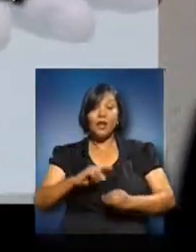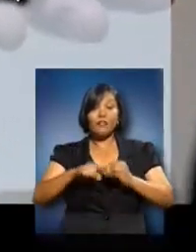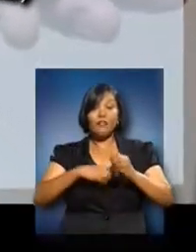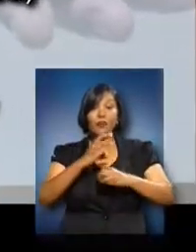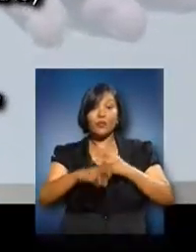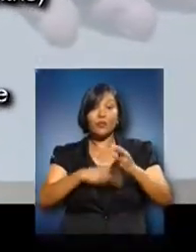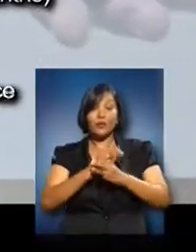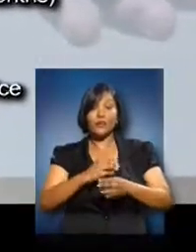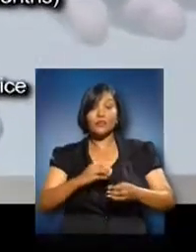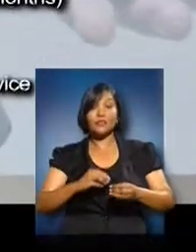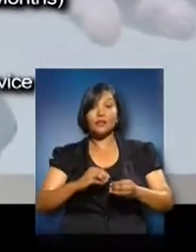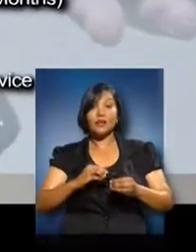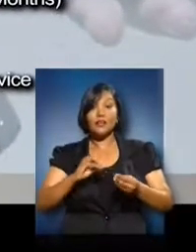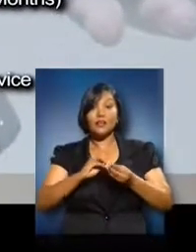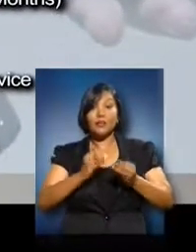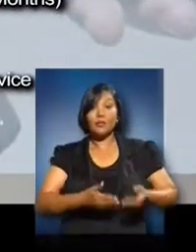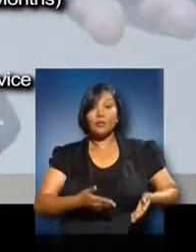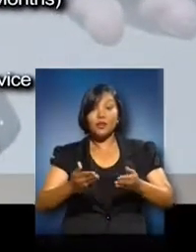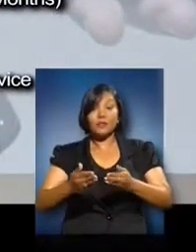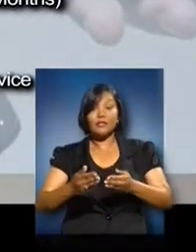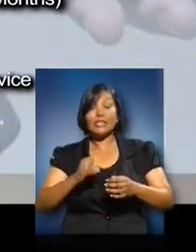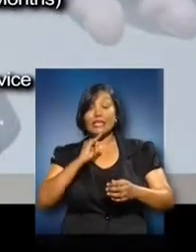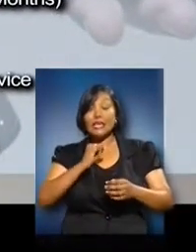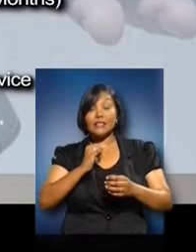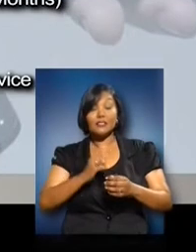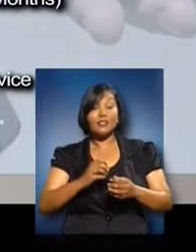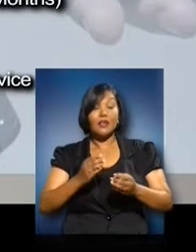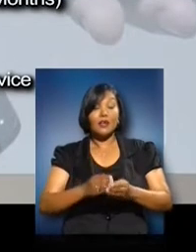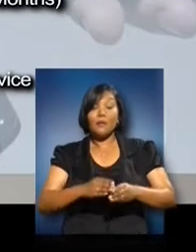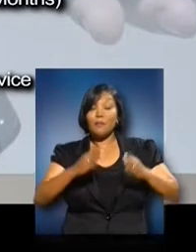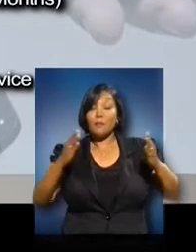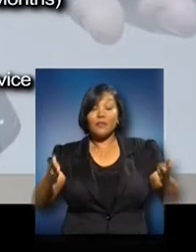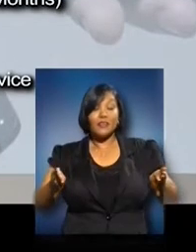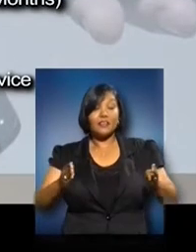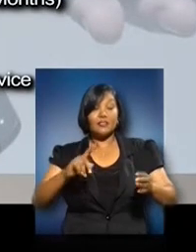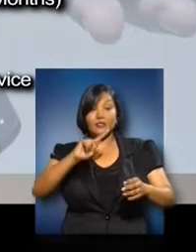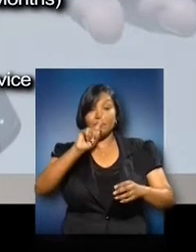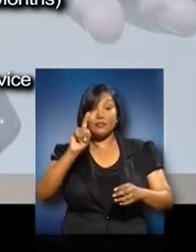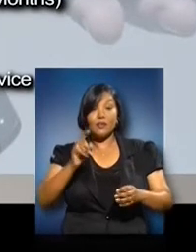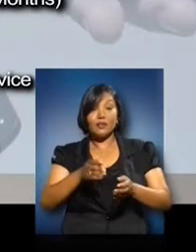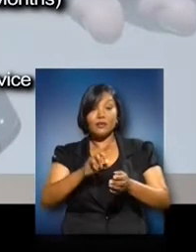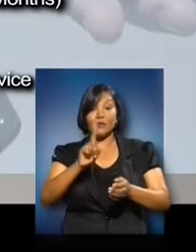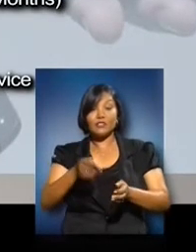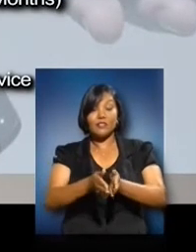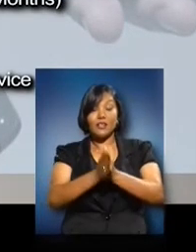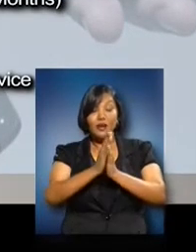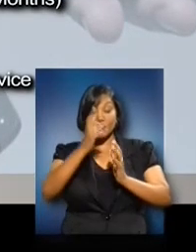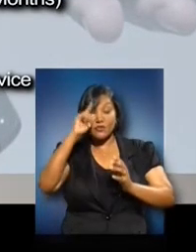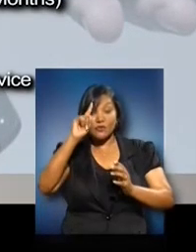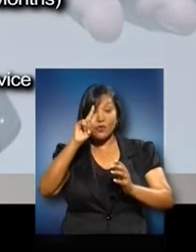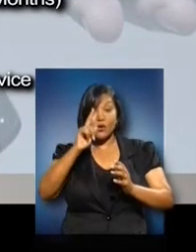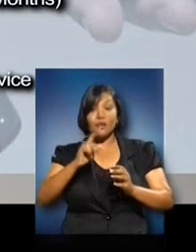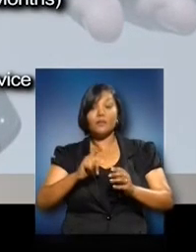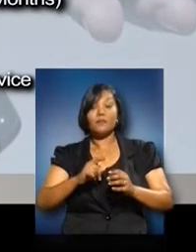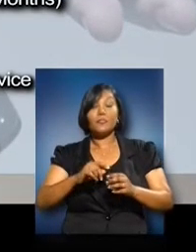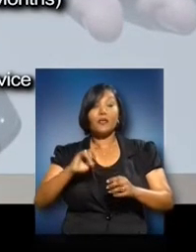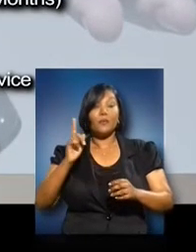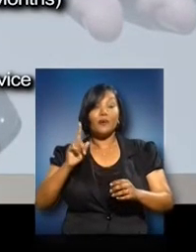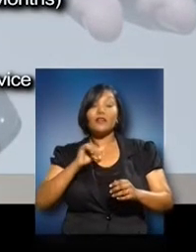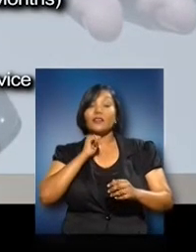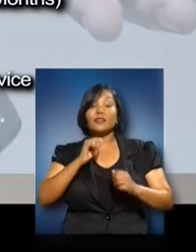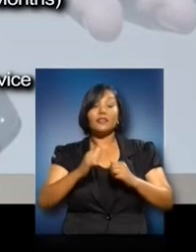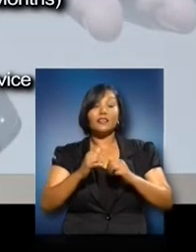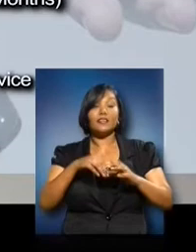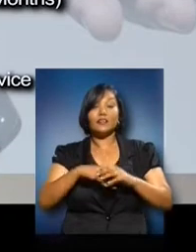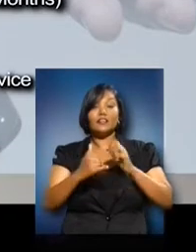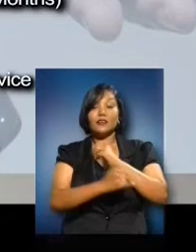Worldwide number portability is listed as one of the most requested phone options by consumers in countries where the service is not